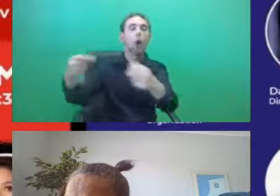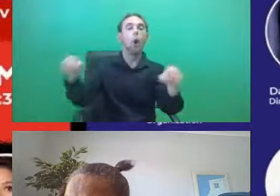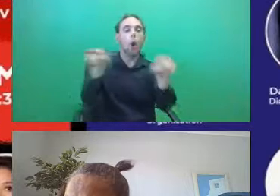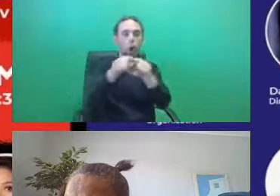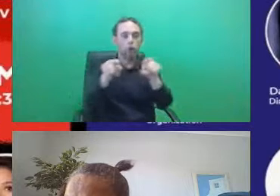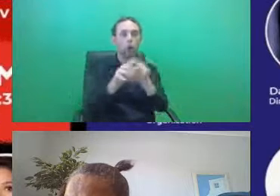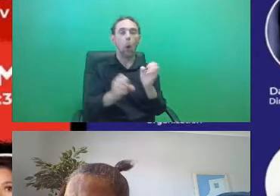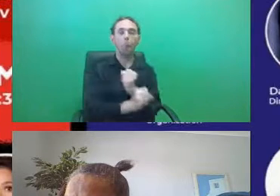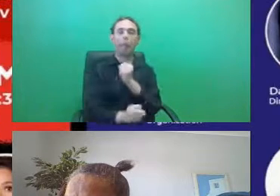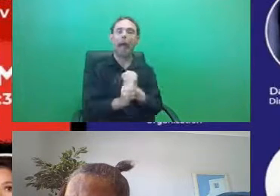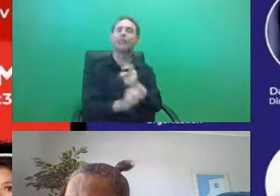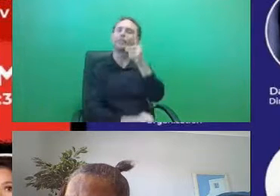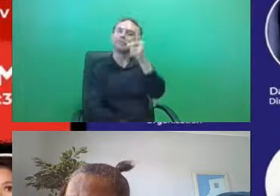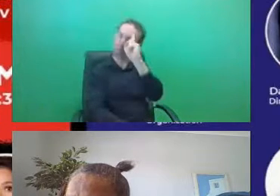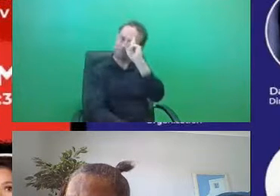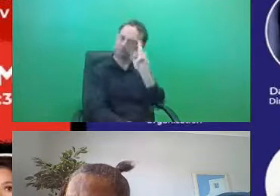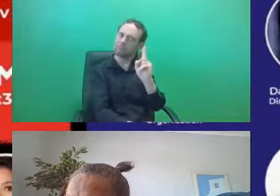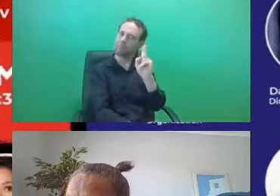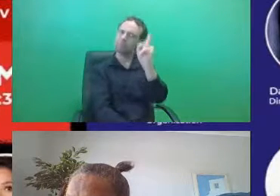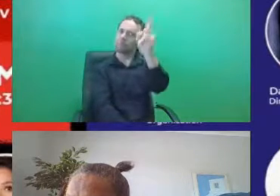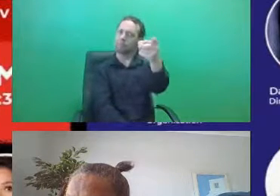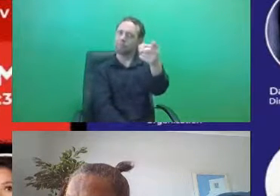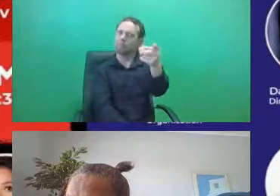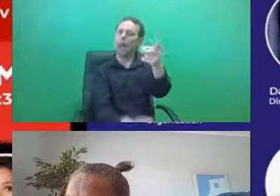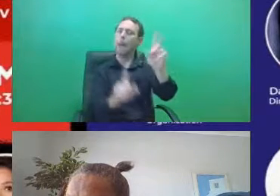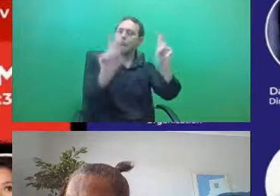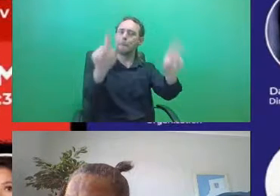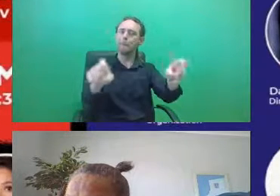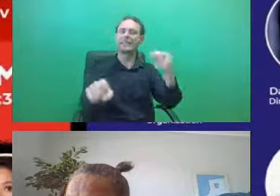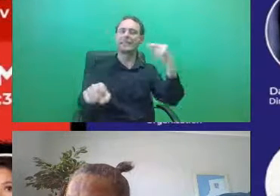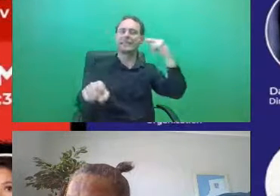facilities, at all government facilities. I mean, for